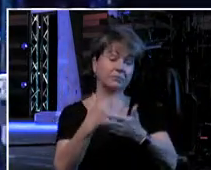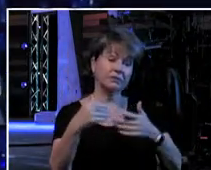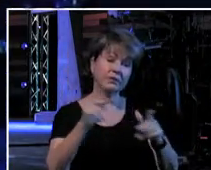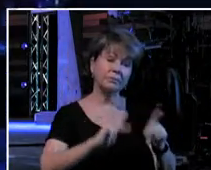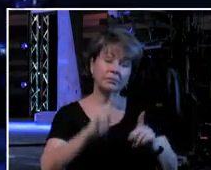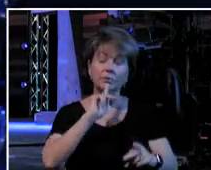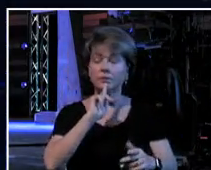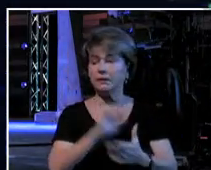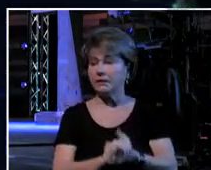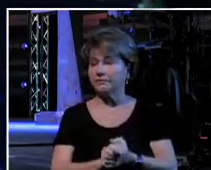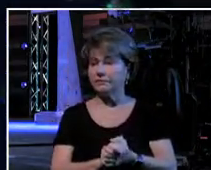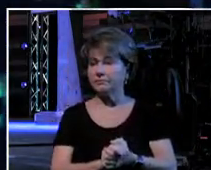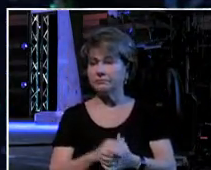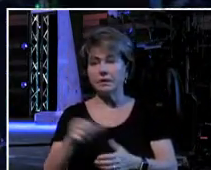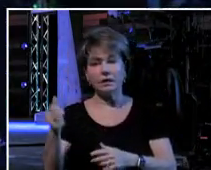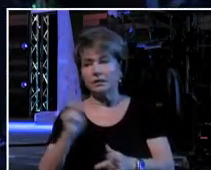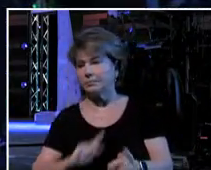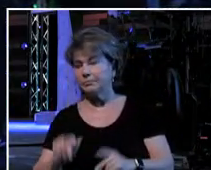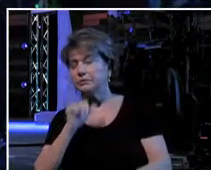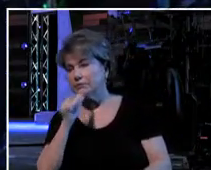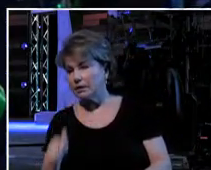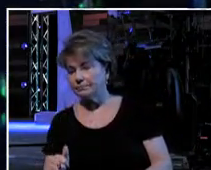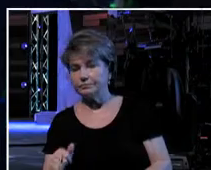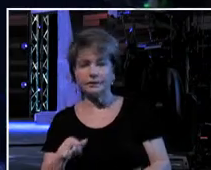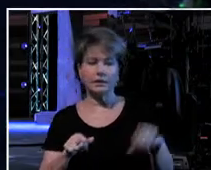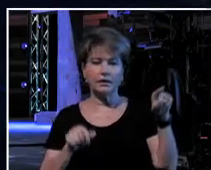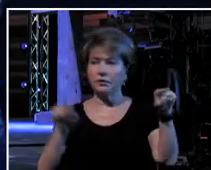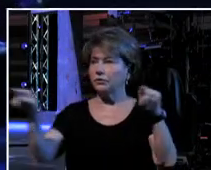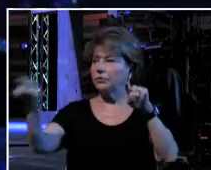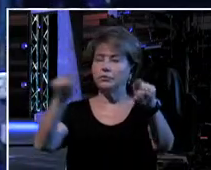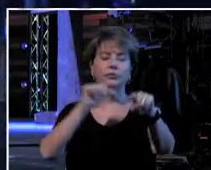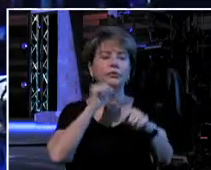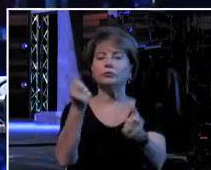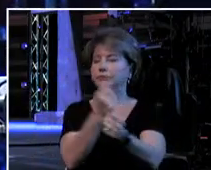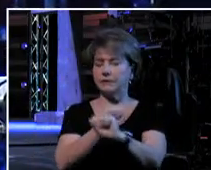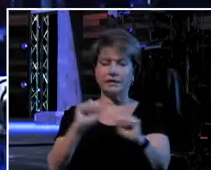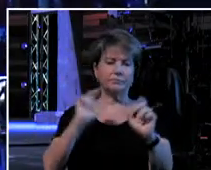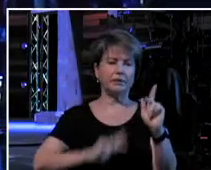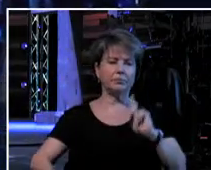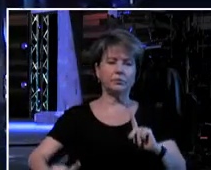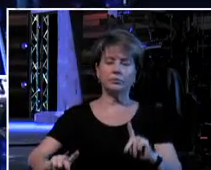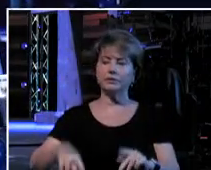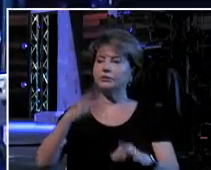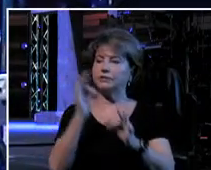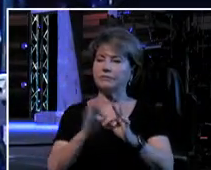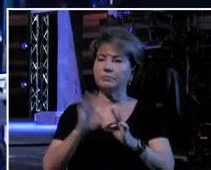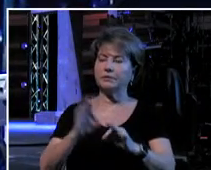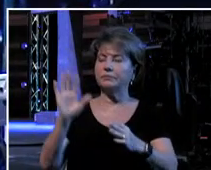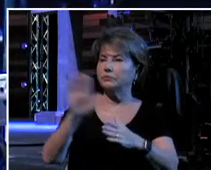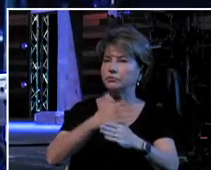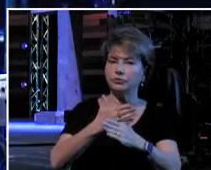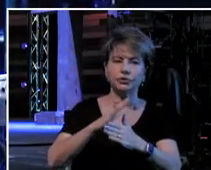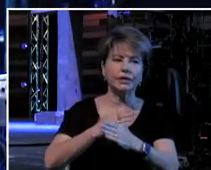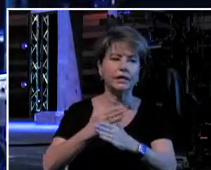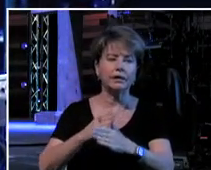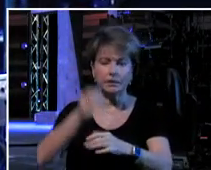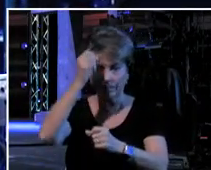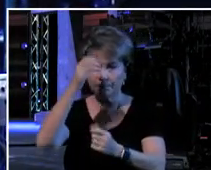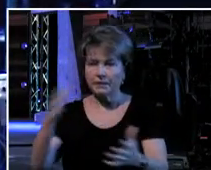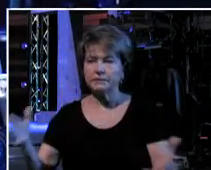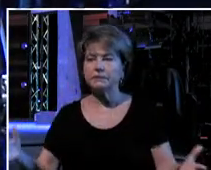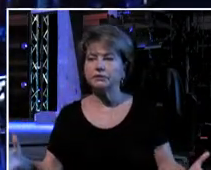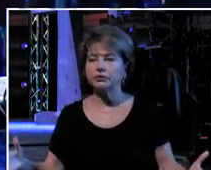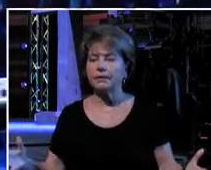not up to you to save people. You don't save people. That's God's work. We just have to be faithful with this message. Folks, it's